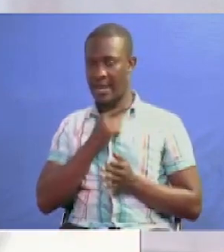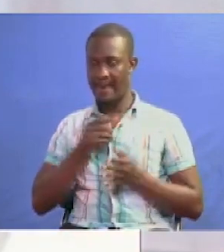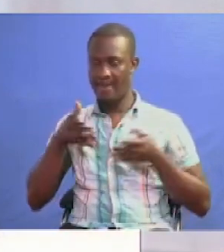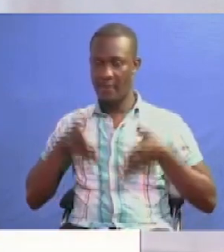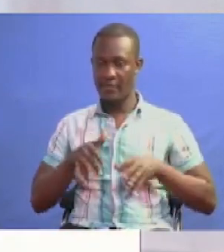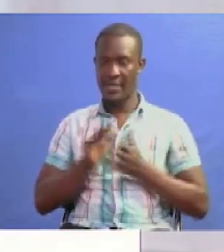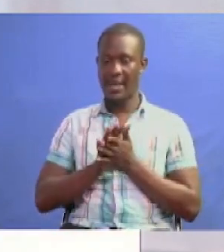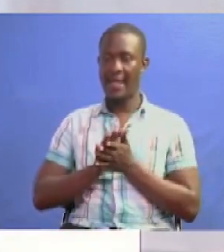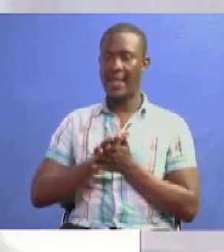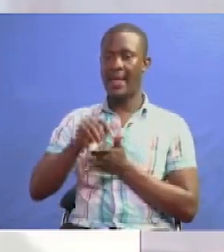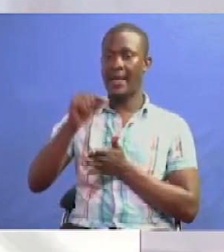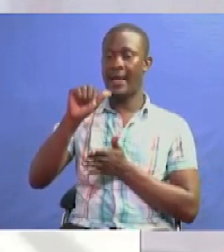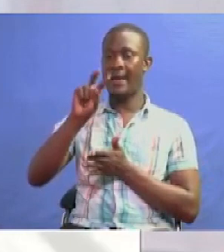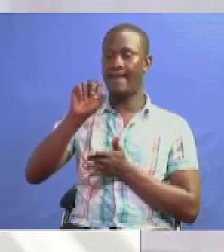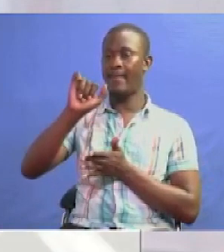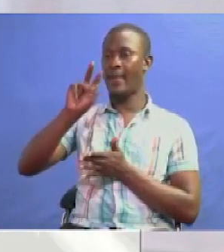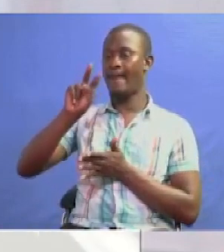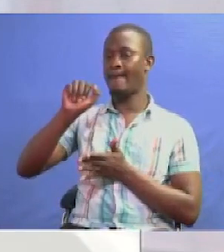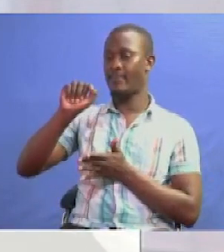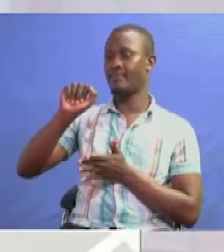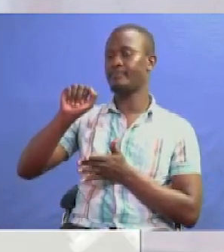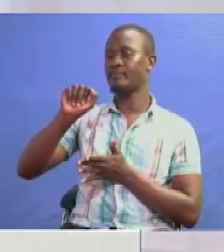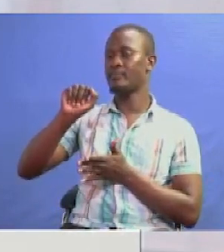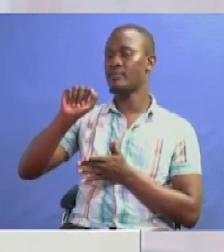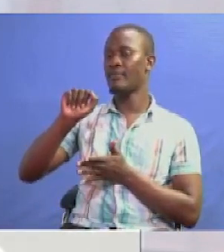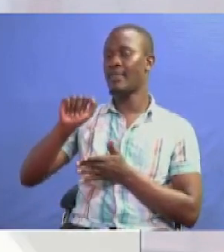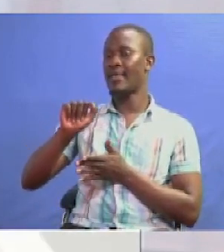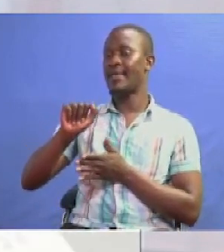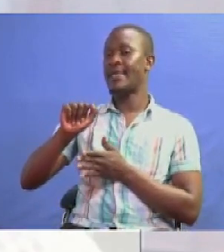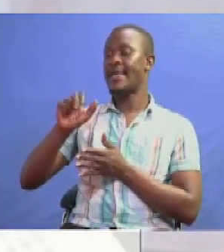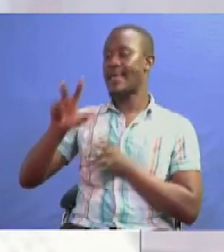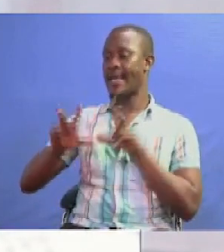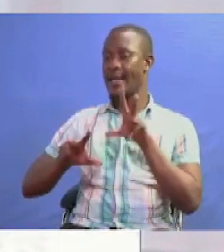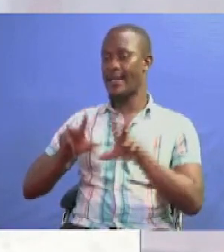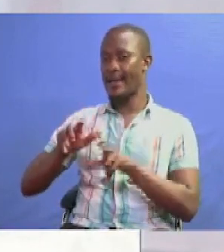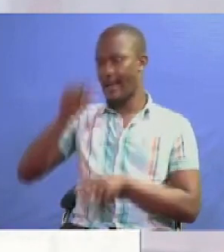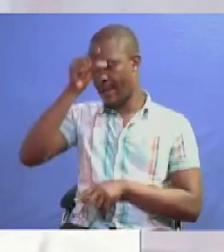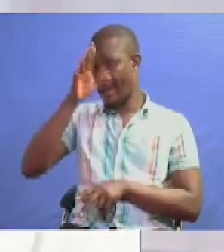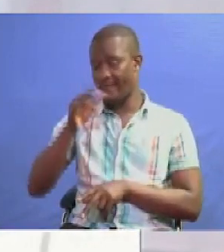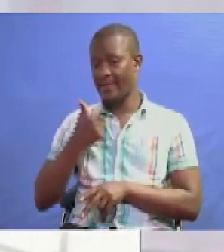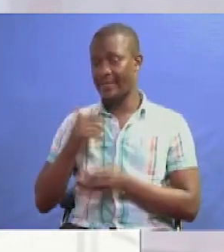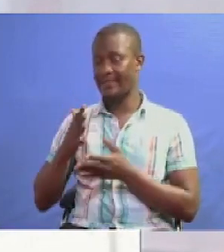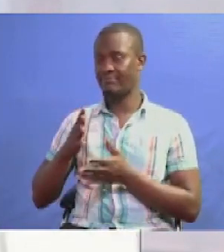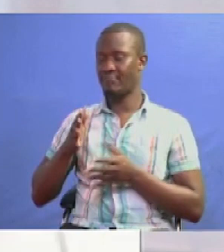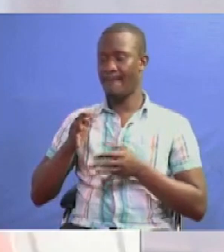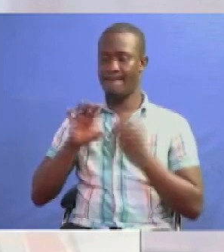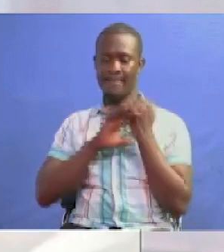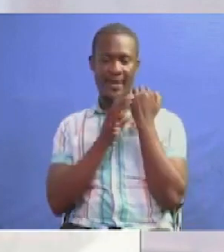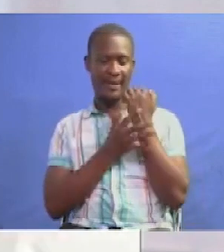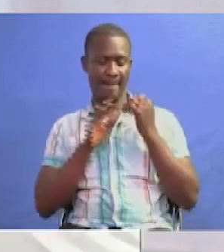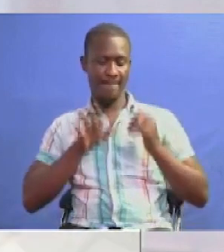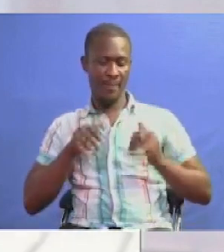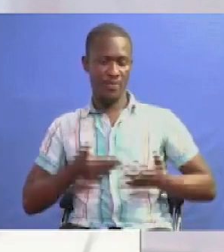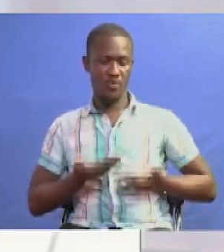of South Ngariama in Mwea constituency. According to Kirinyaga Governor Anne Waiguru, expectant mothers will be provided